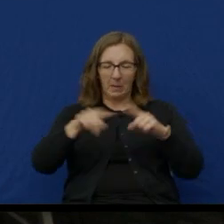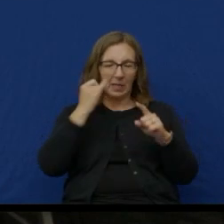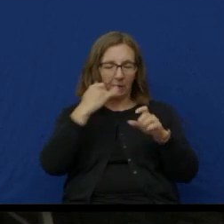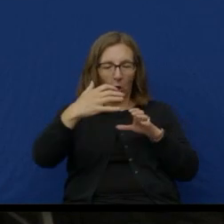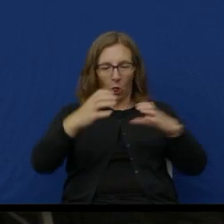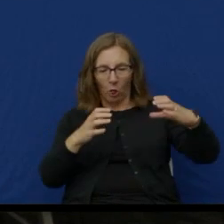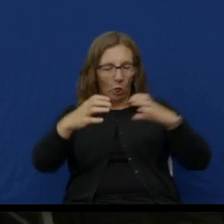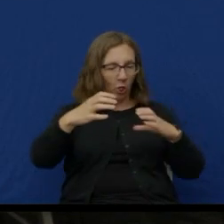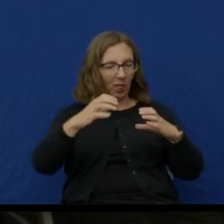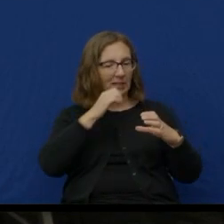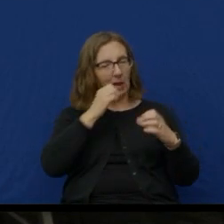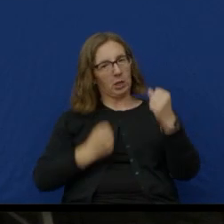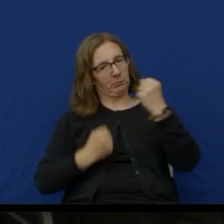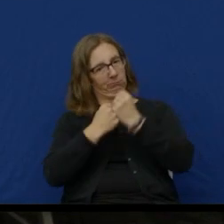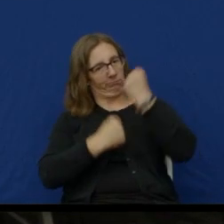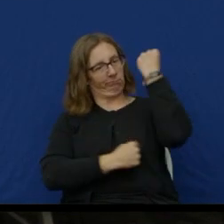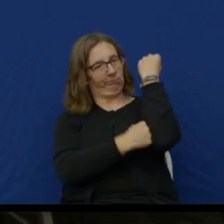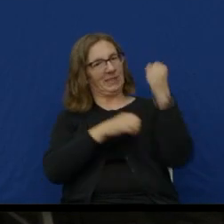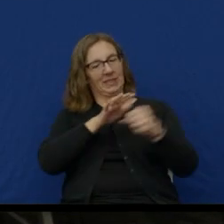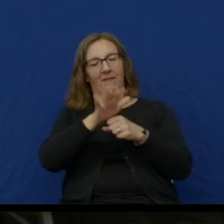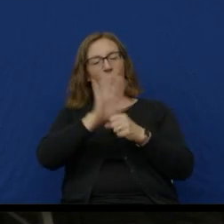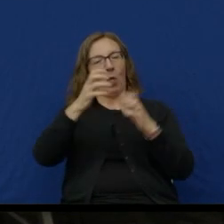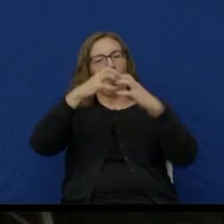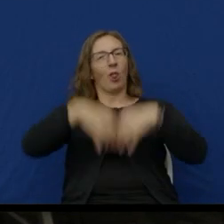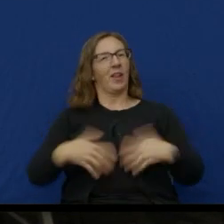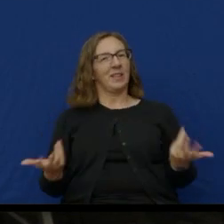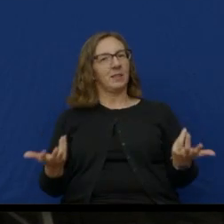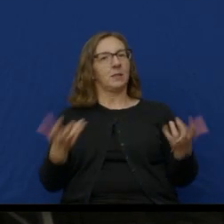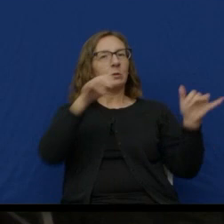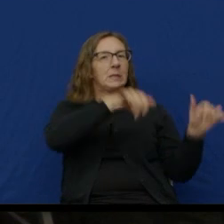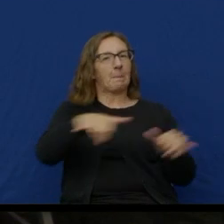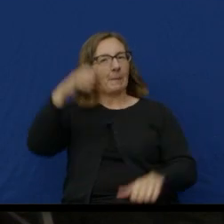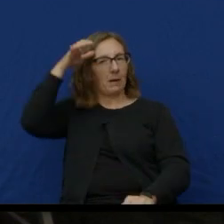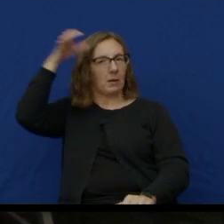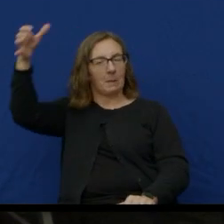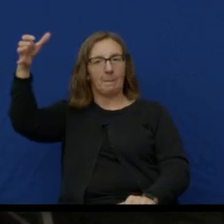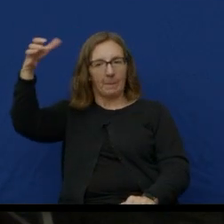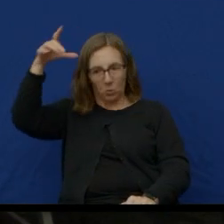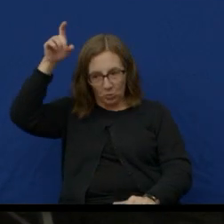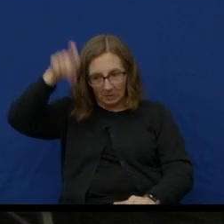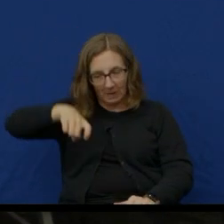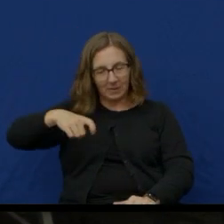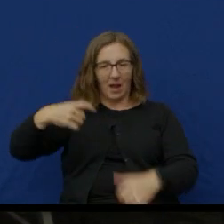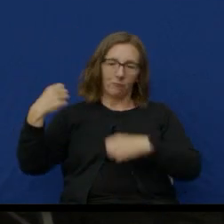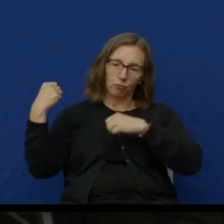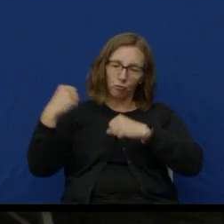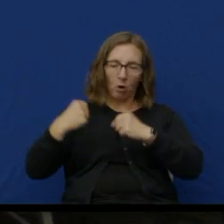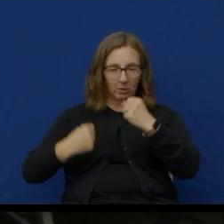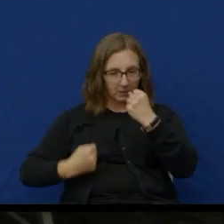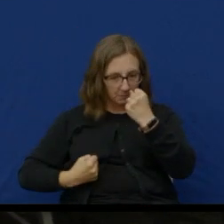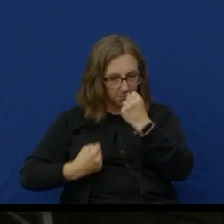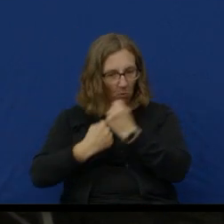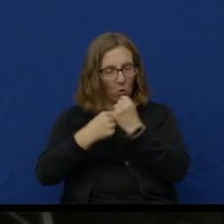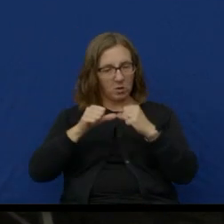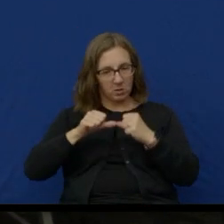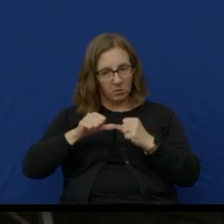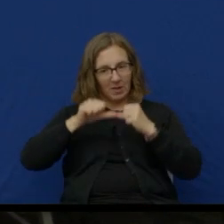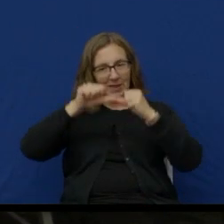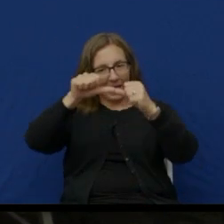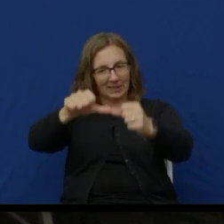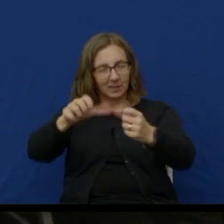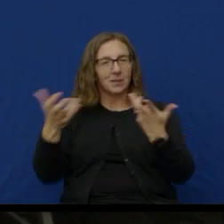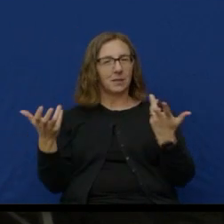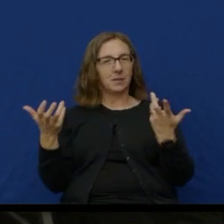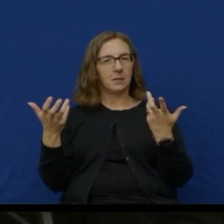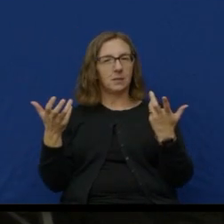they'll fall over. We got to keep hitting this thing into the ground so that we make a base that lasts. And when I look